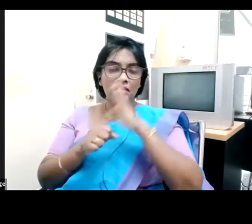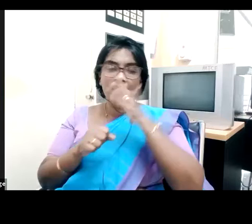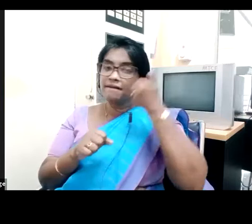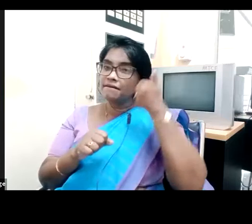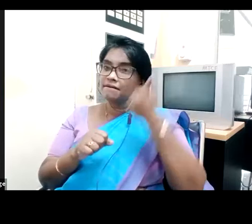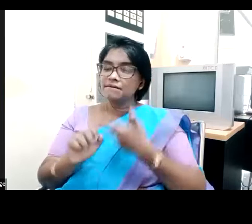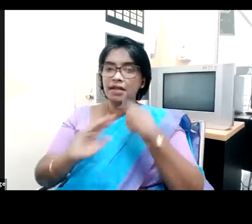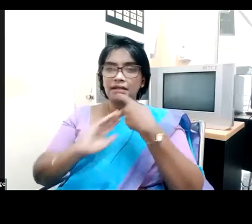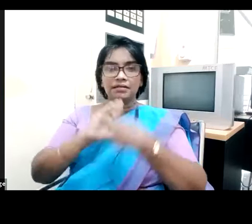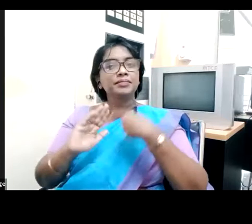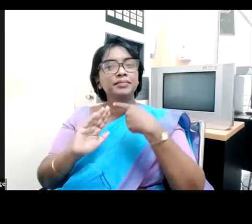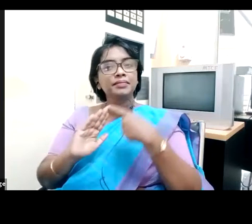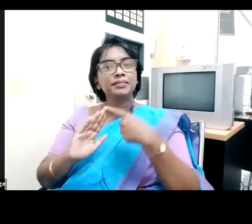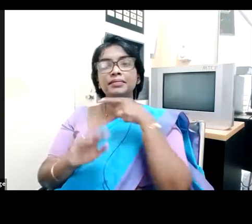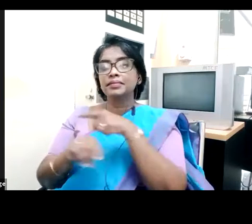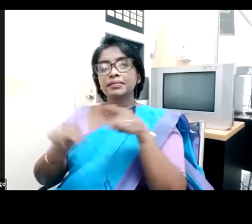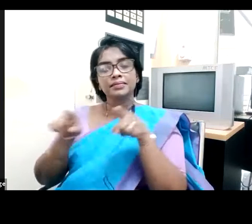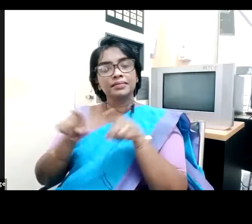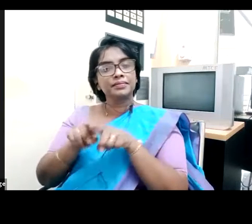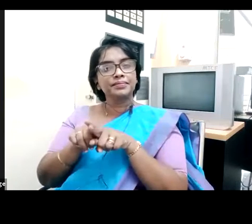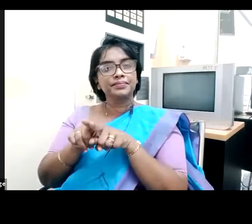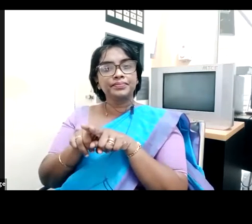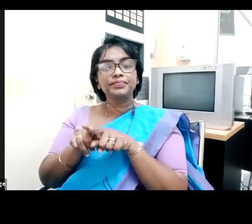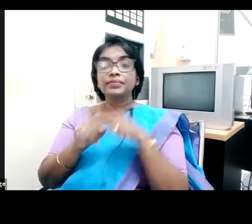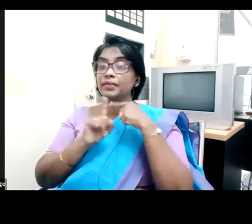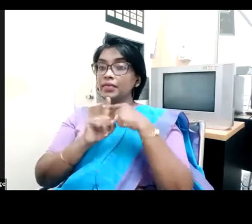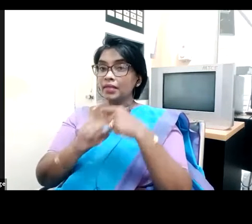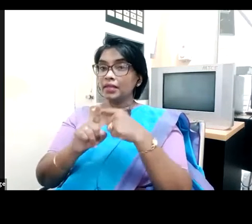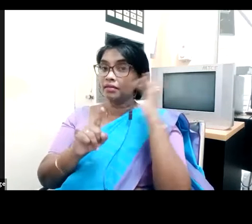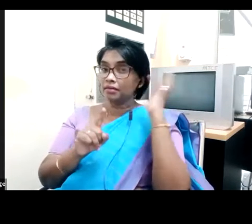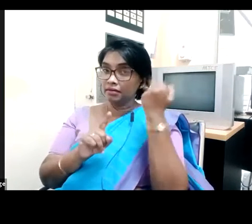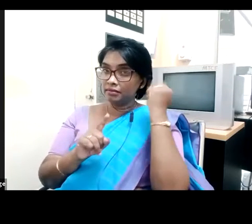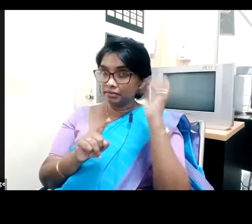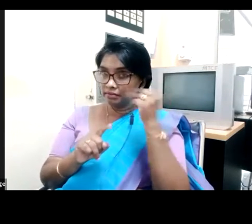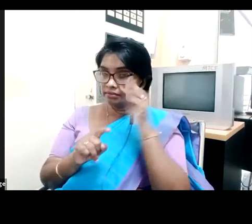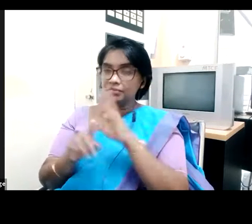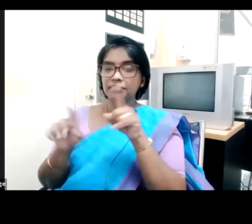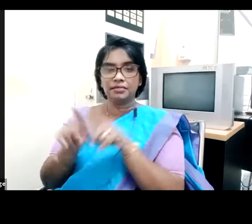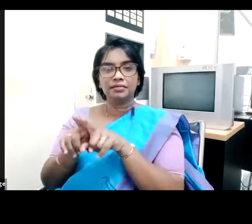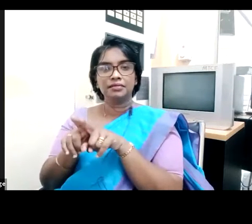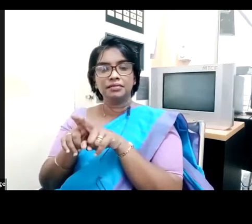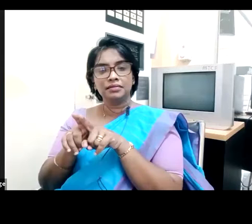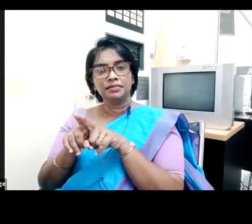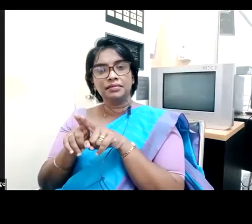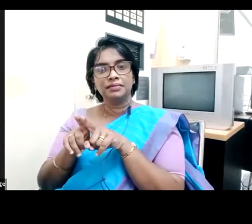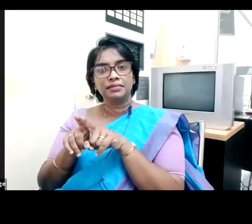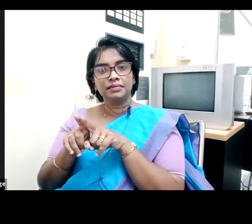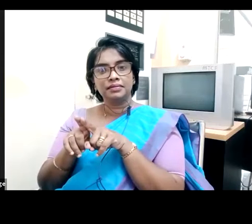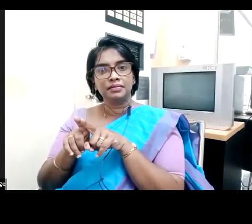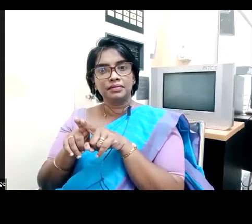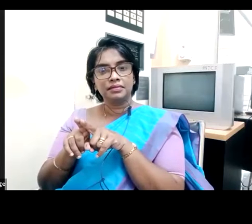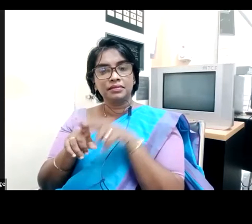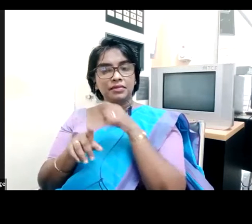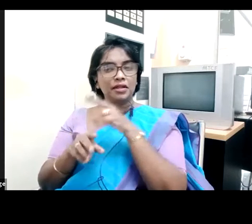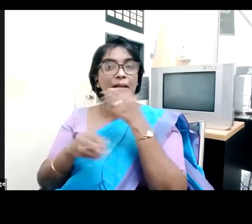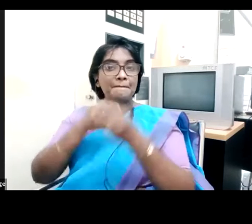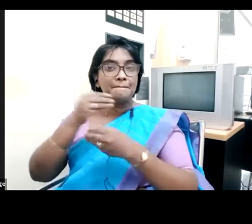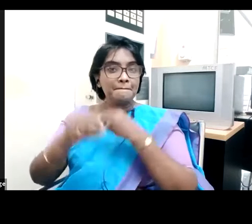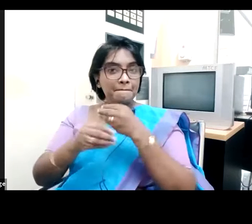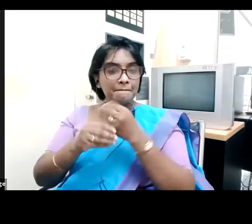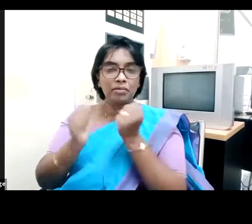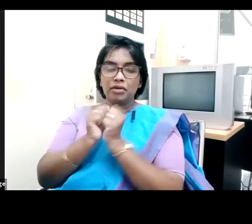And looking at it, it will be important for the country, including business, to recover and